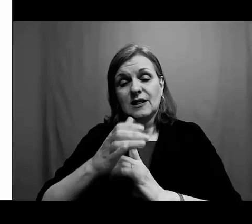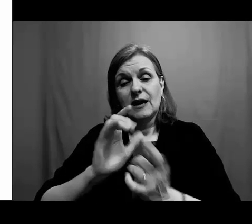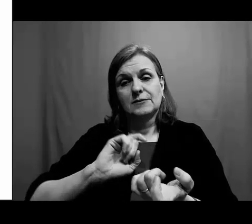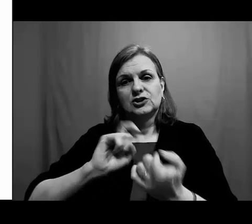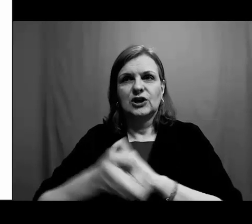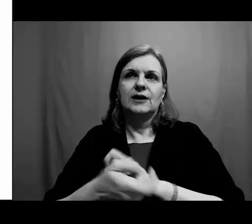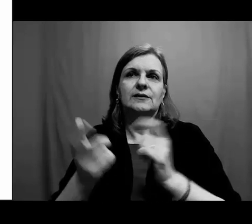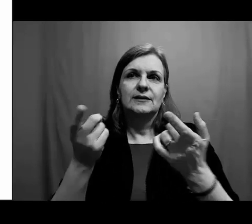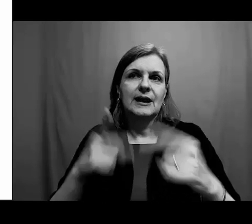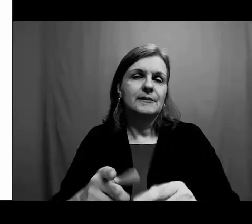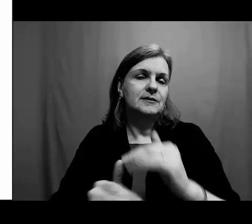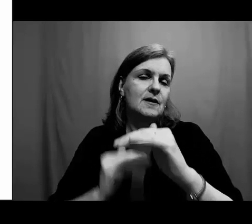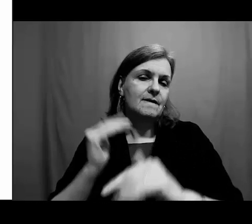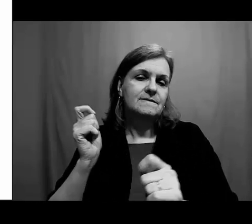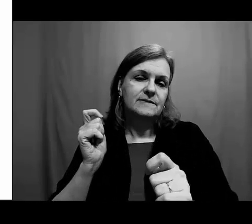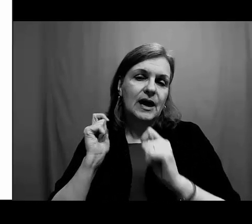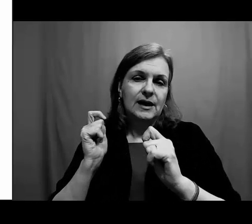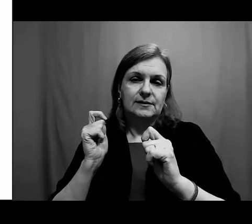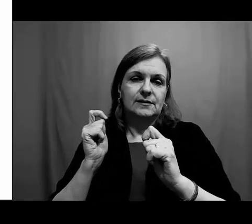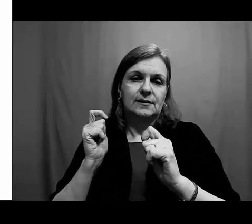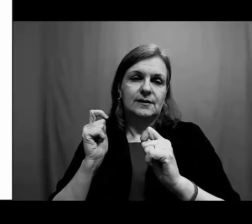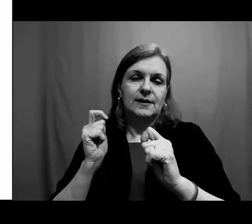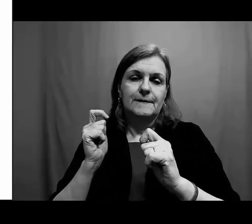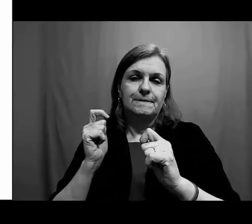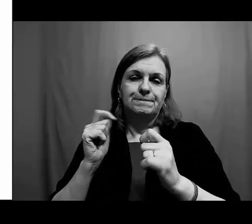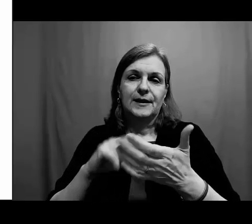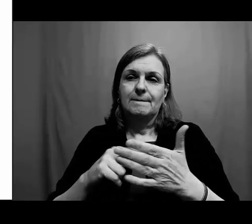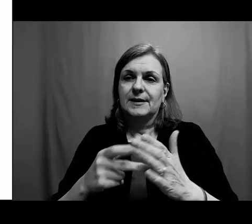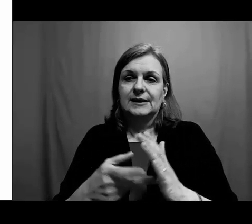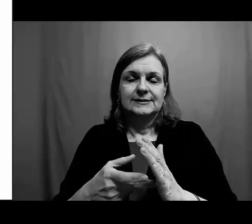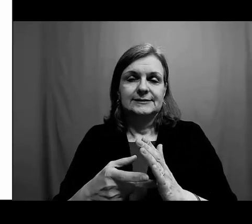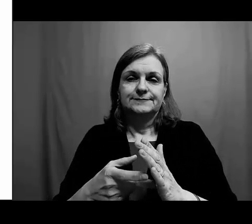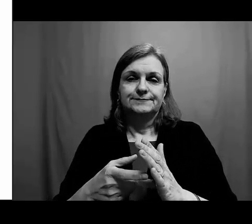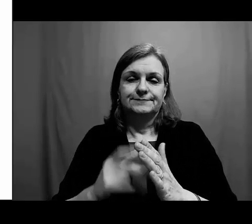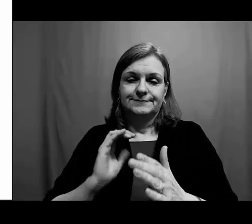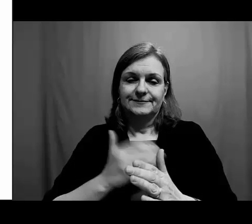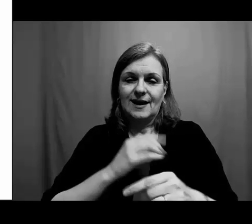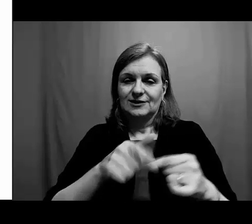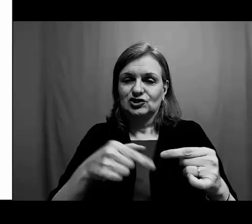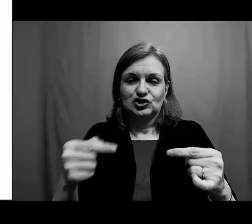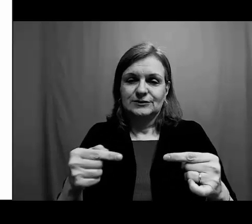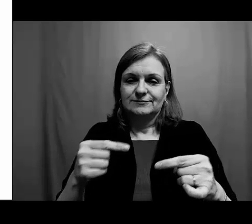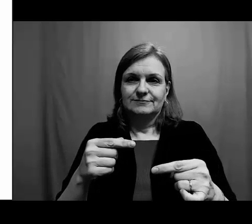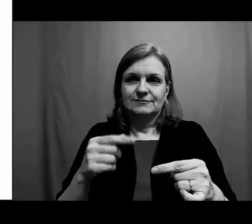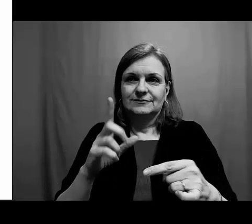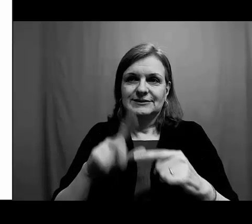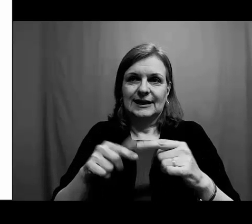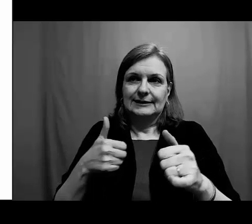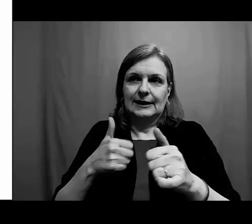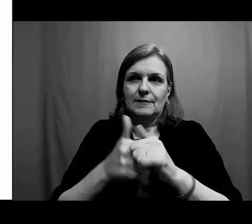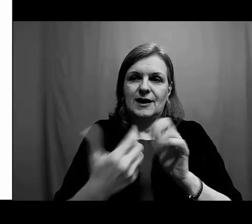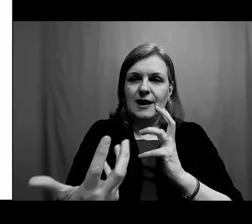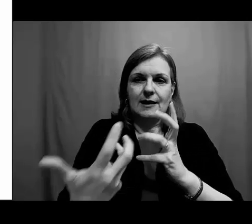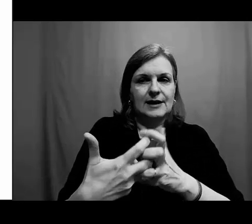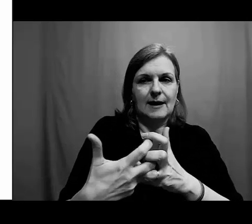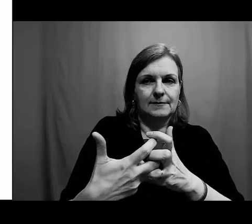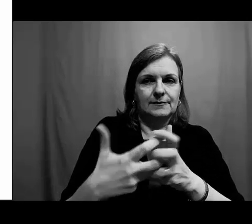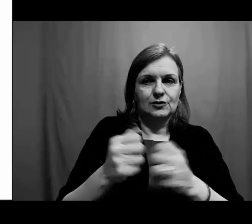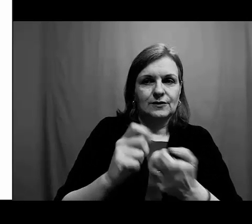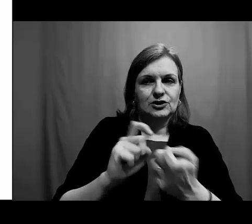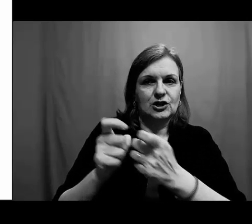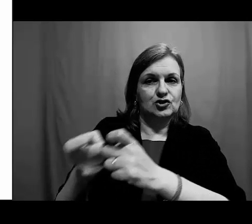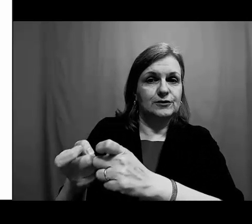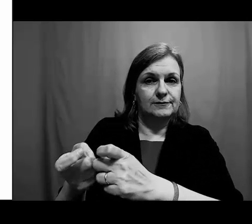climate are happening so fast, it means that our genetics can't keep up.